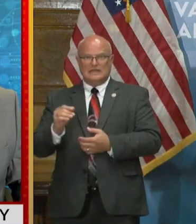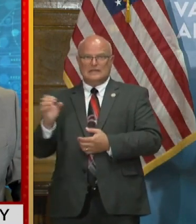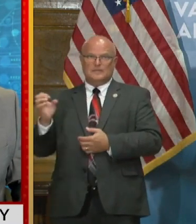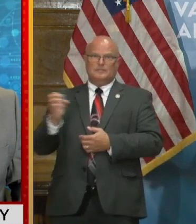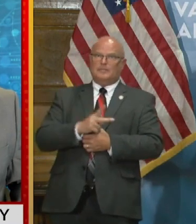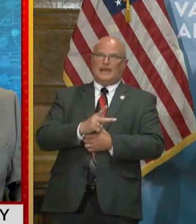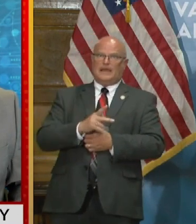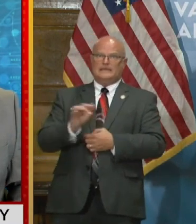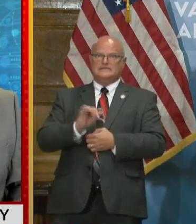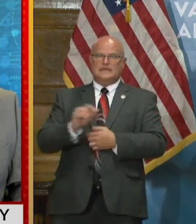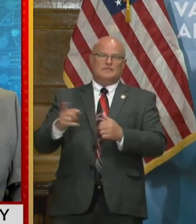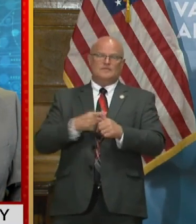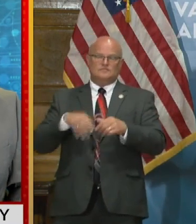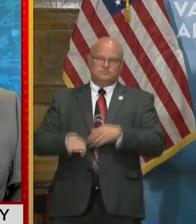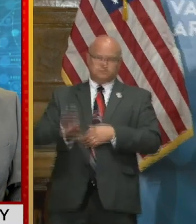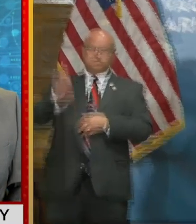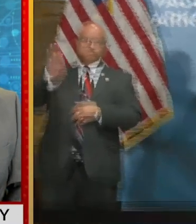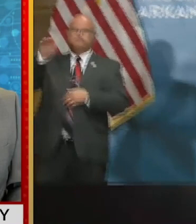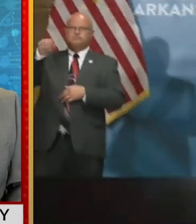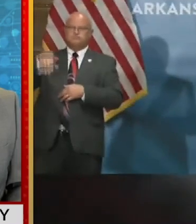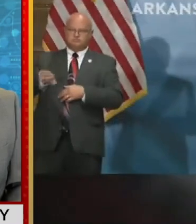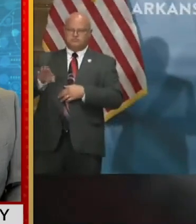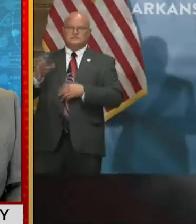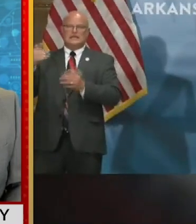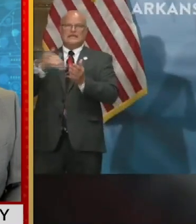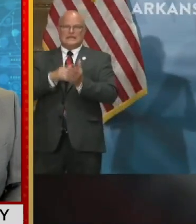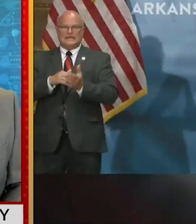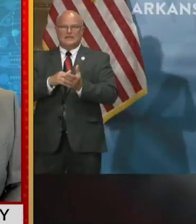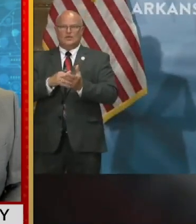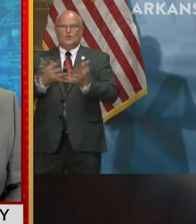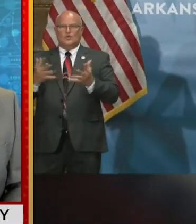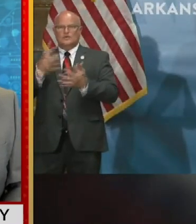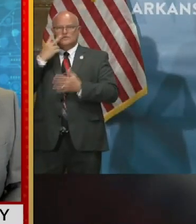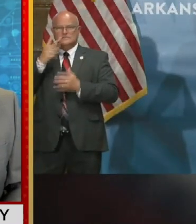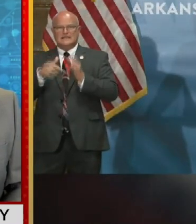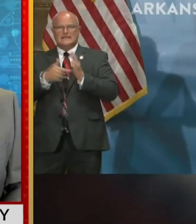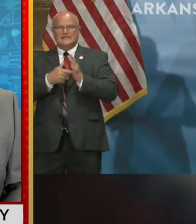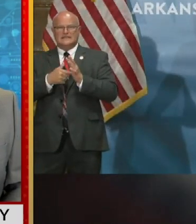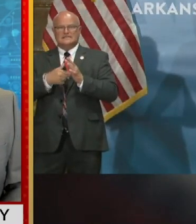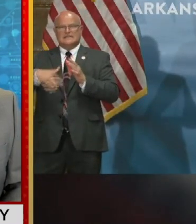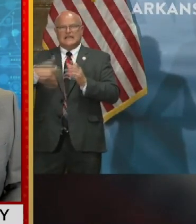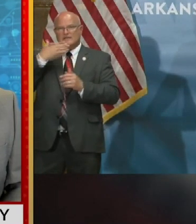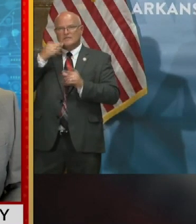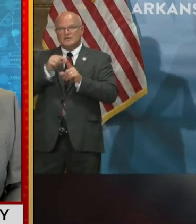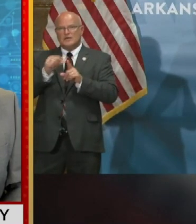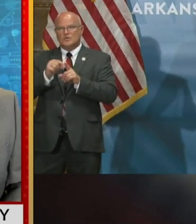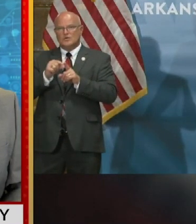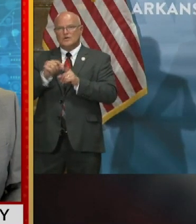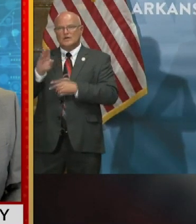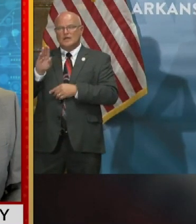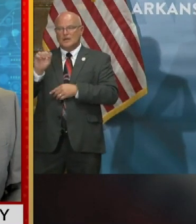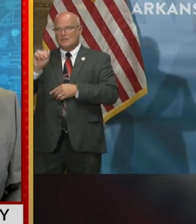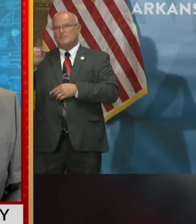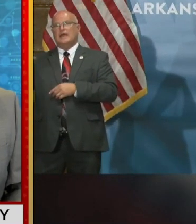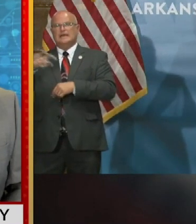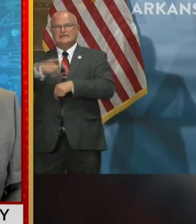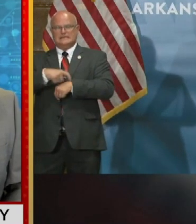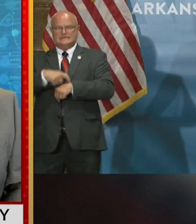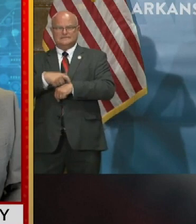than yesterday. The governor citing that we have shattered another record in terms of hospitalizations across the state, now